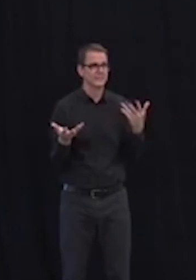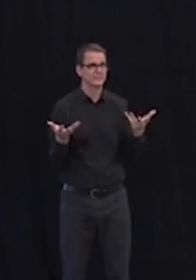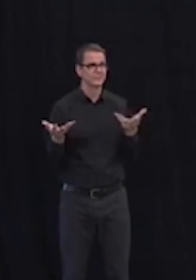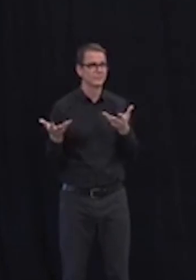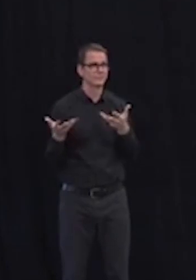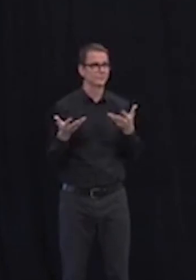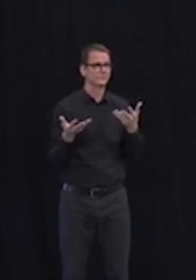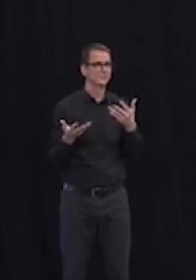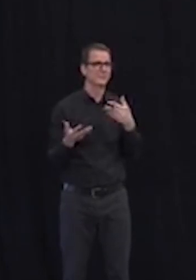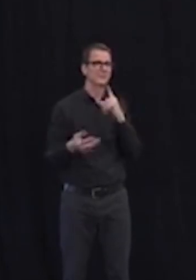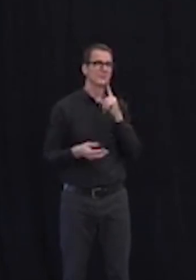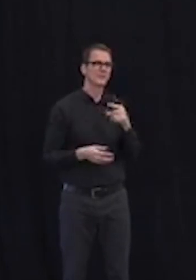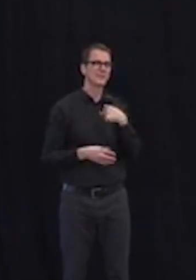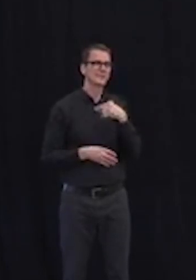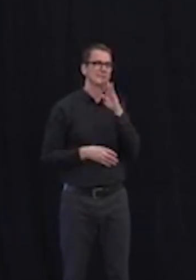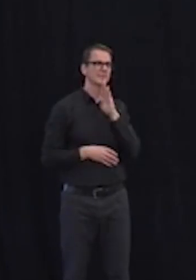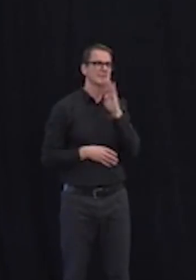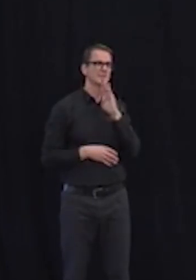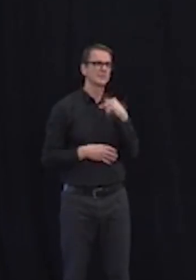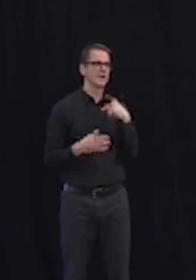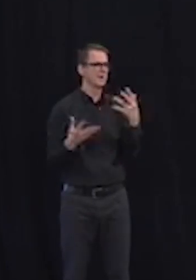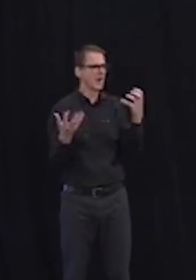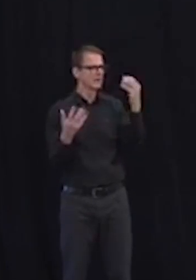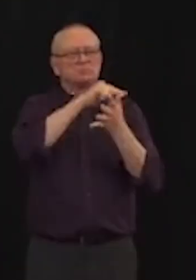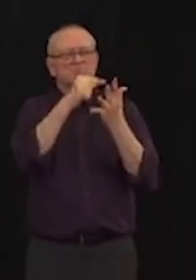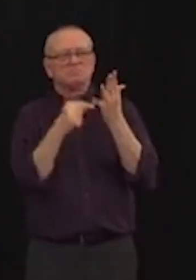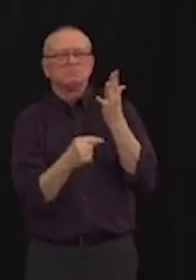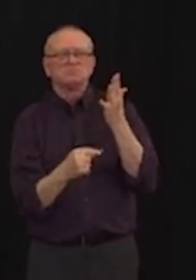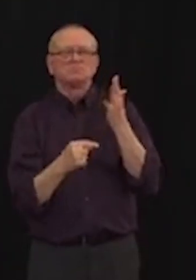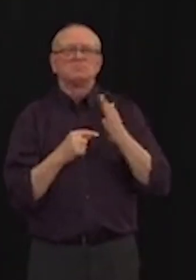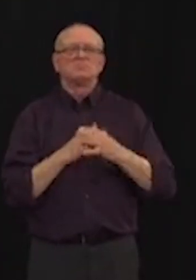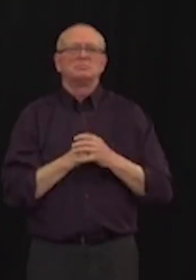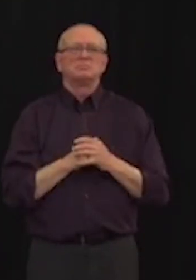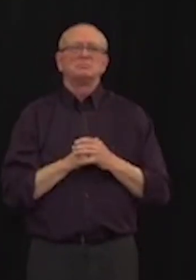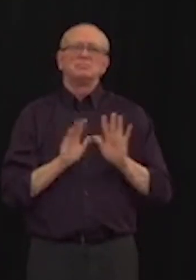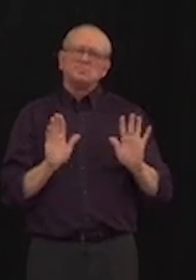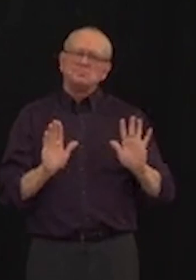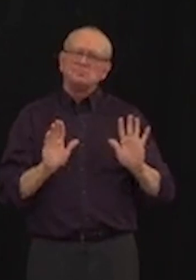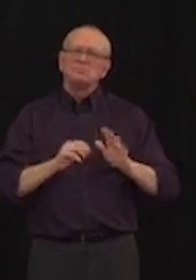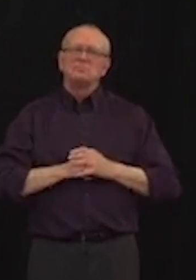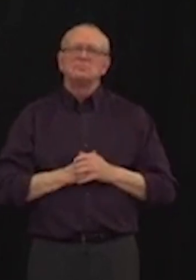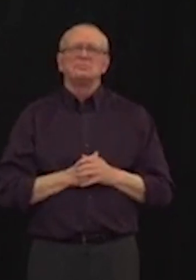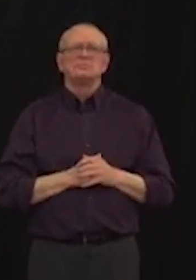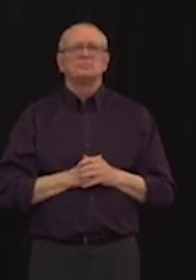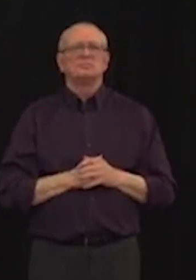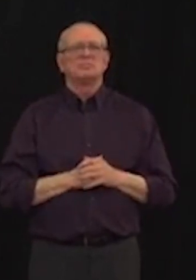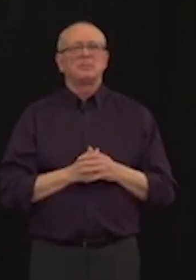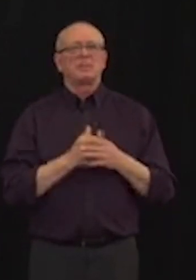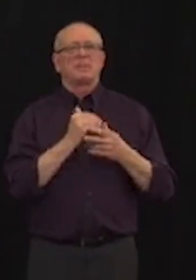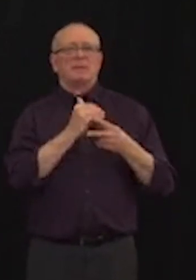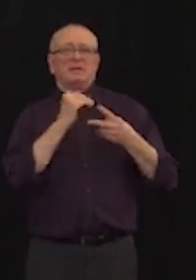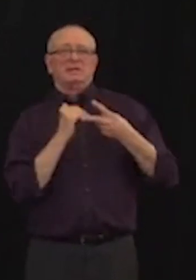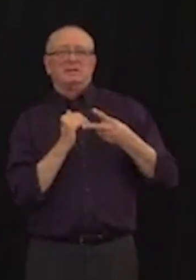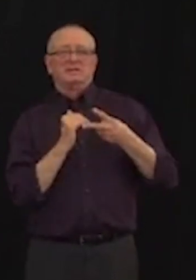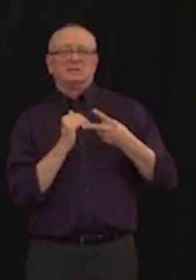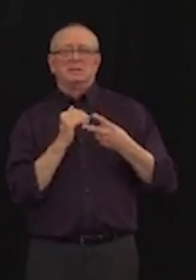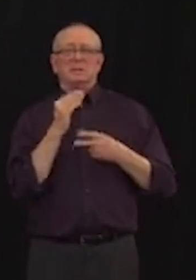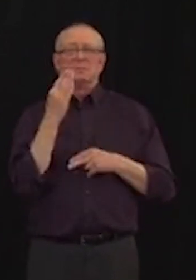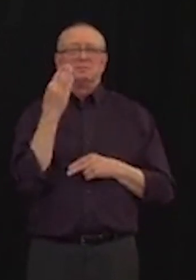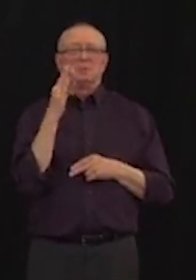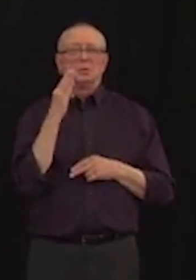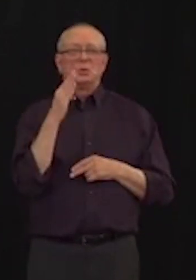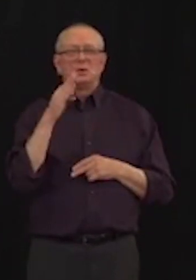to prepare, what kind of resources we needed to put where. Kenny says he pushed Alberta Health Services hard to get a model in